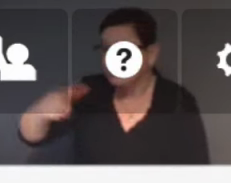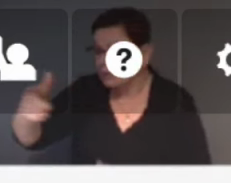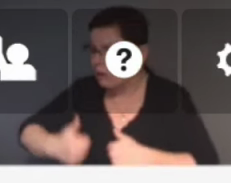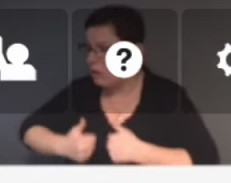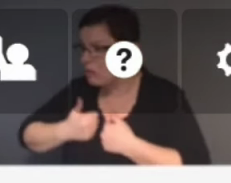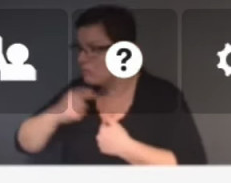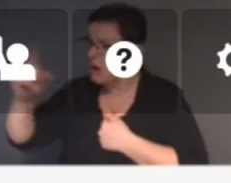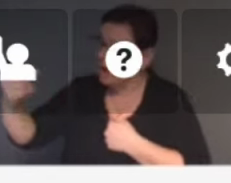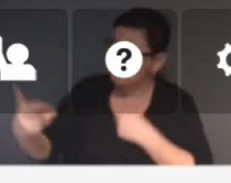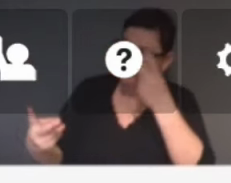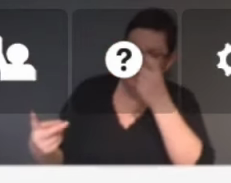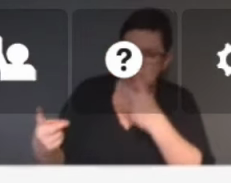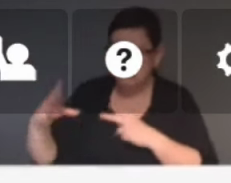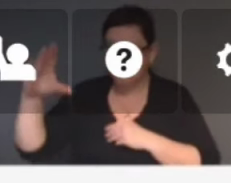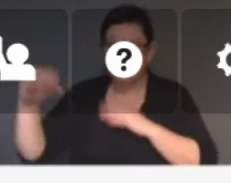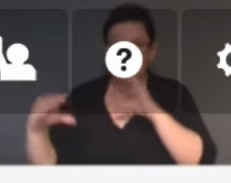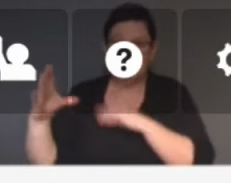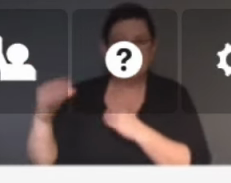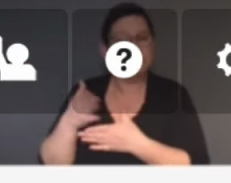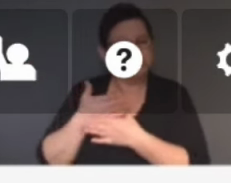time.